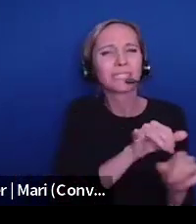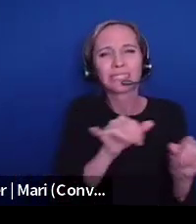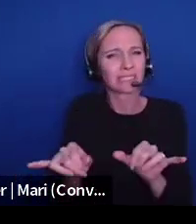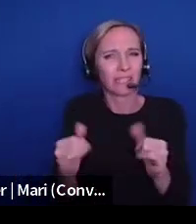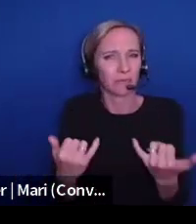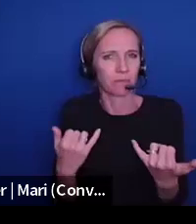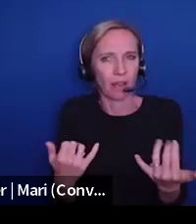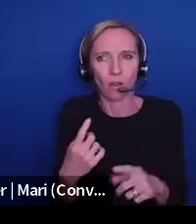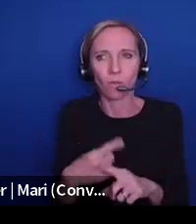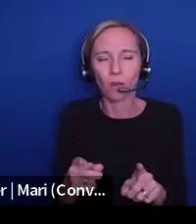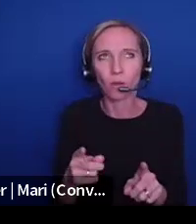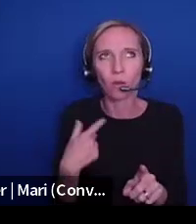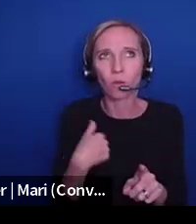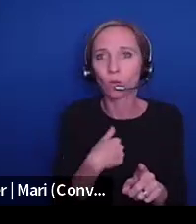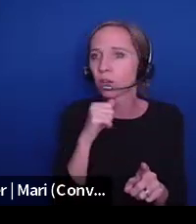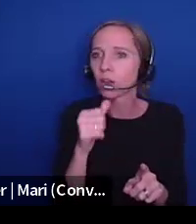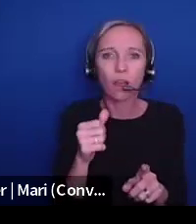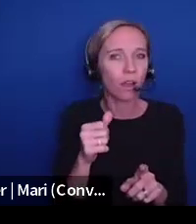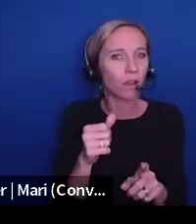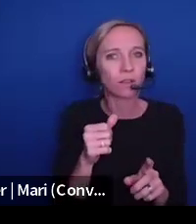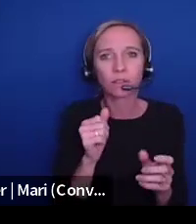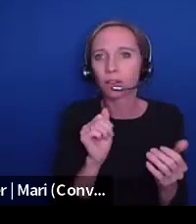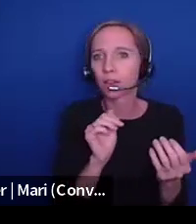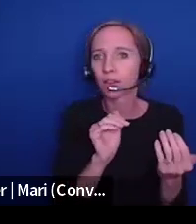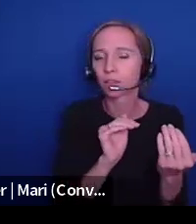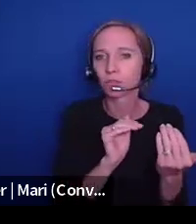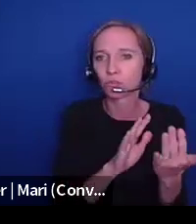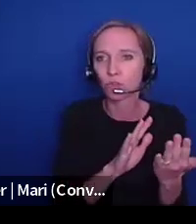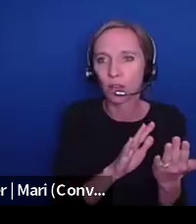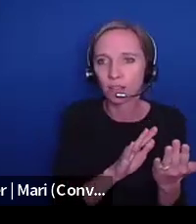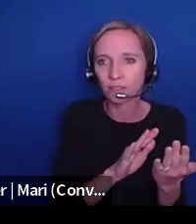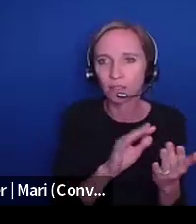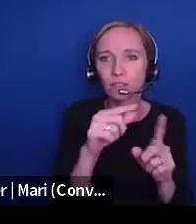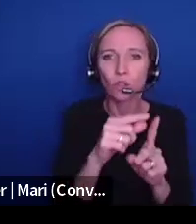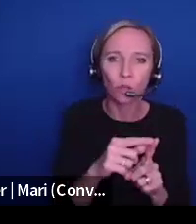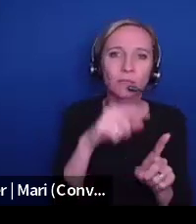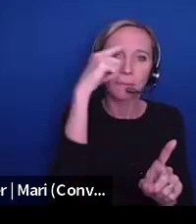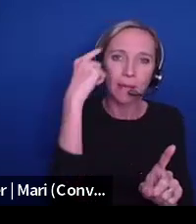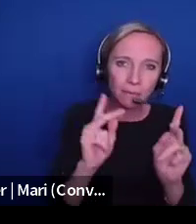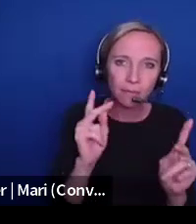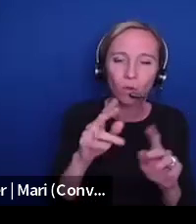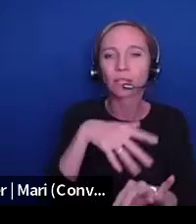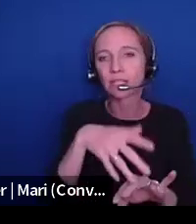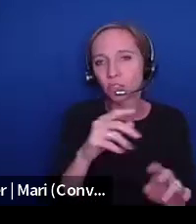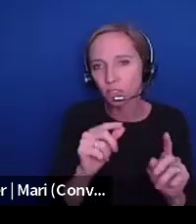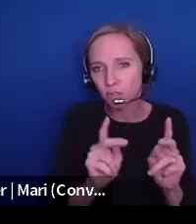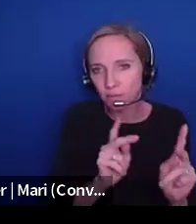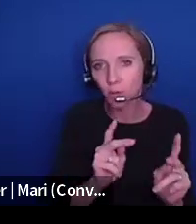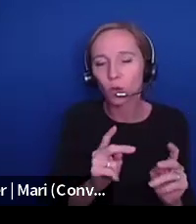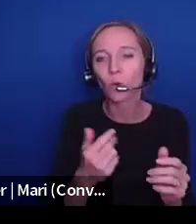now. However, we are not going to address the terms Black people, Indigenous people. We're